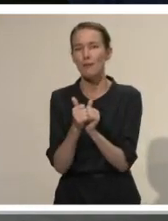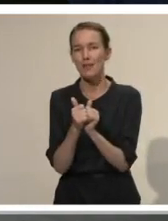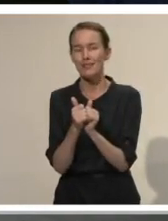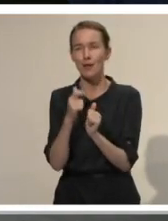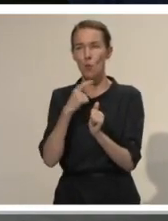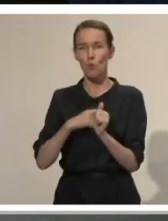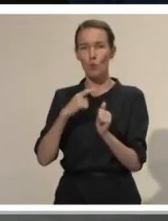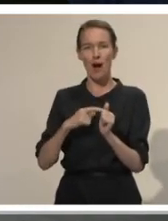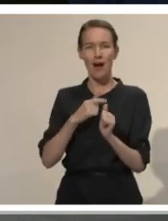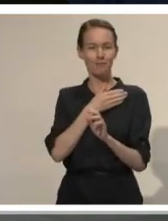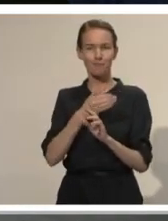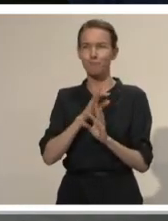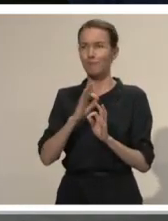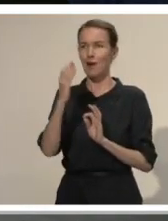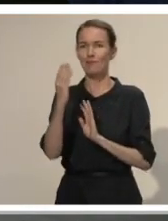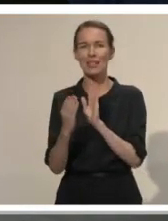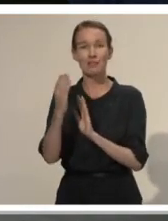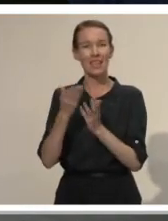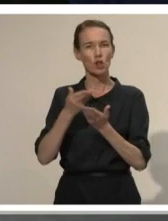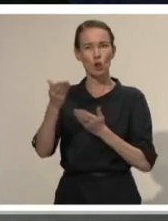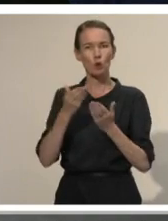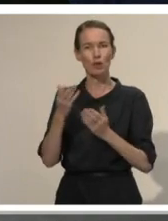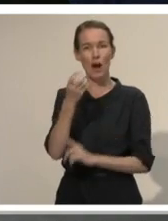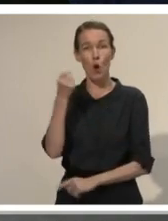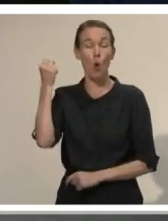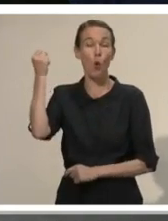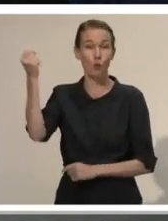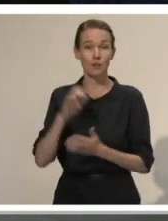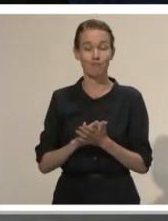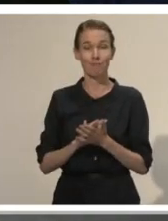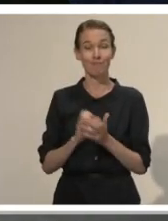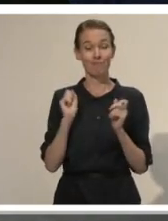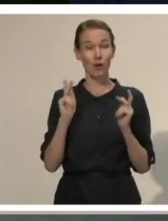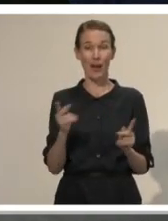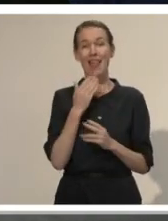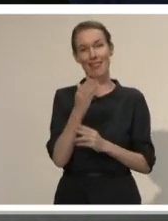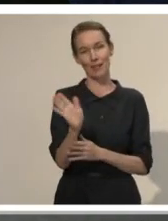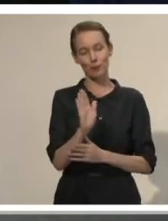contact and our ability to facilitate some of those negotiations has been limited. Okay, thanks everyone.